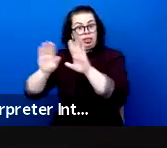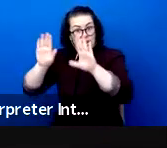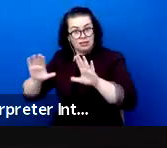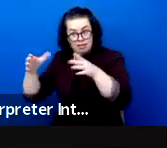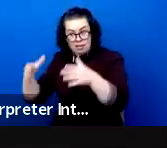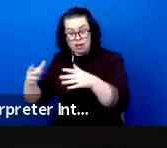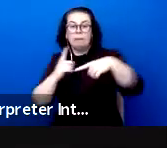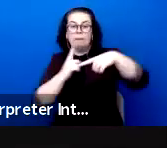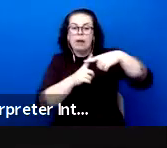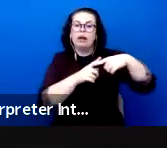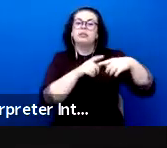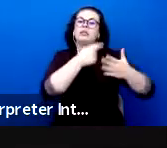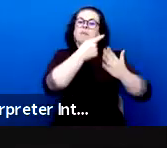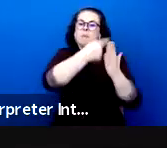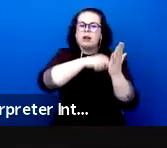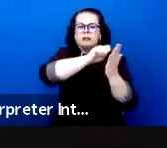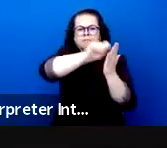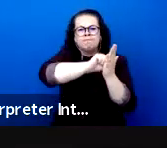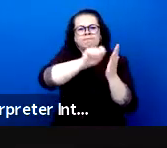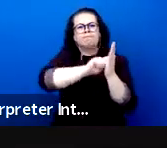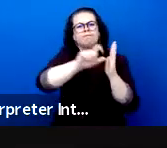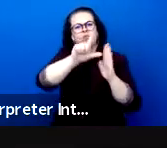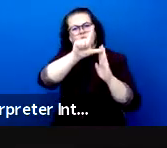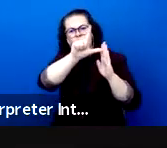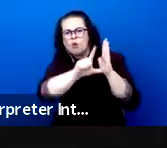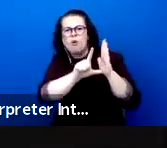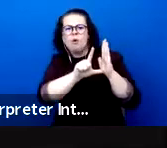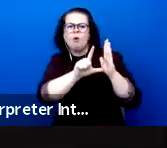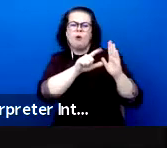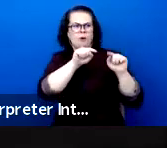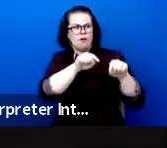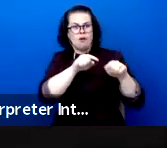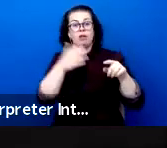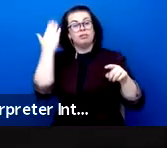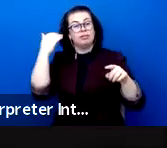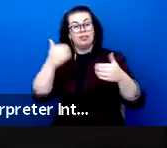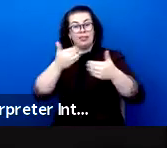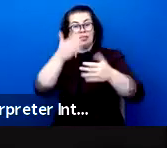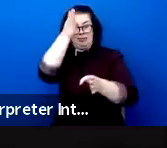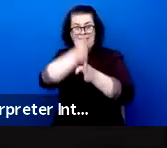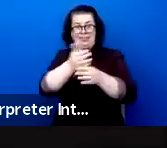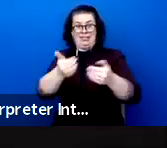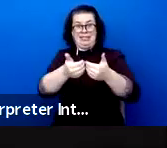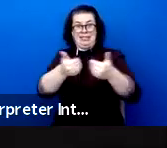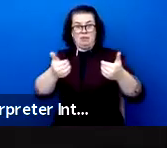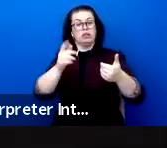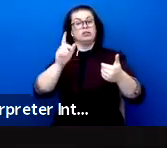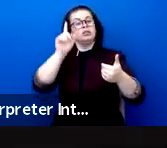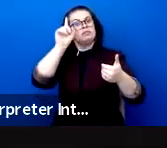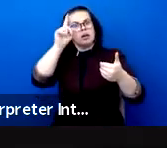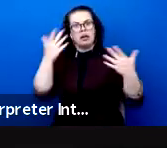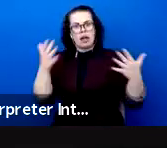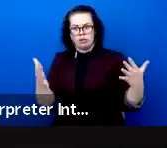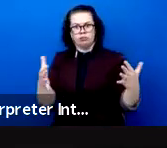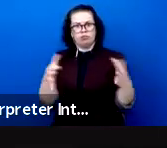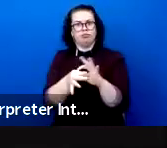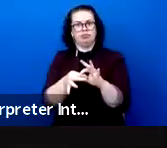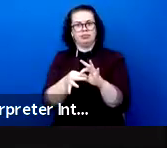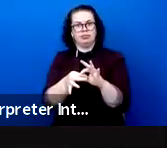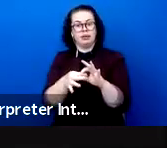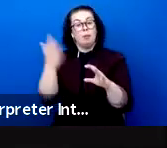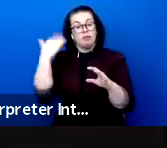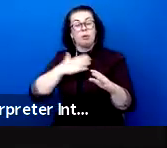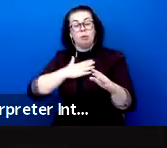Here we are, separated despite of us, but united, in the same space of